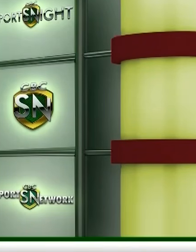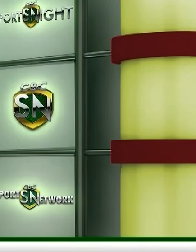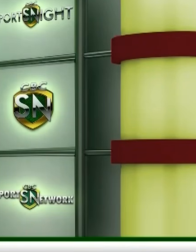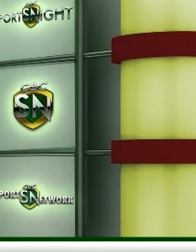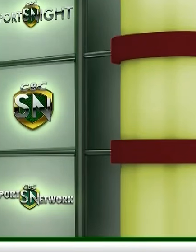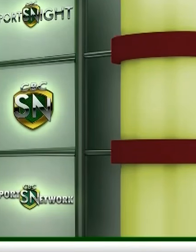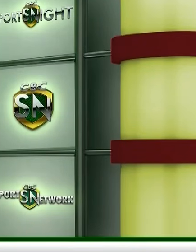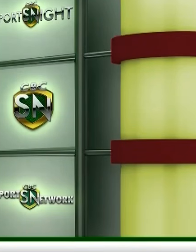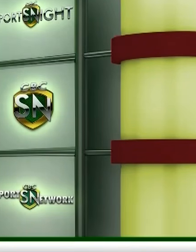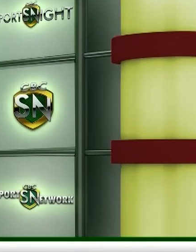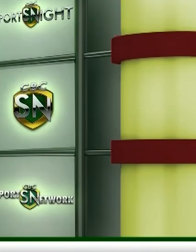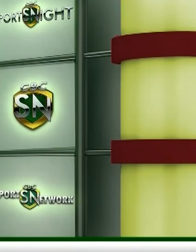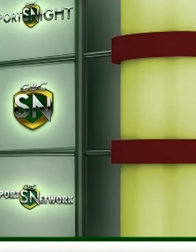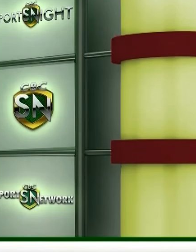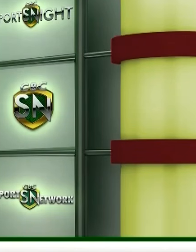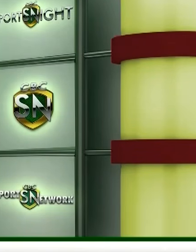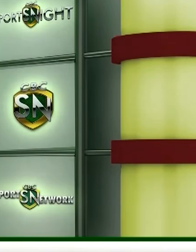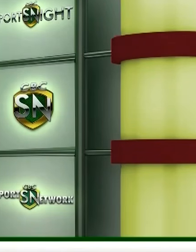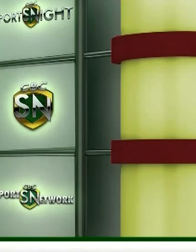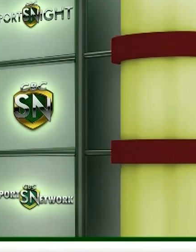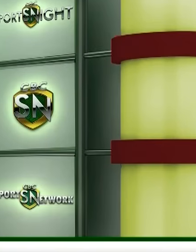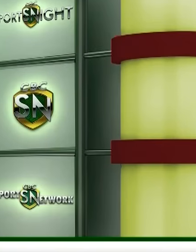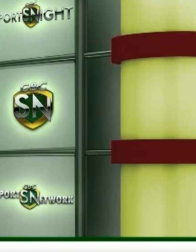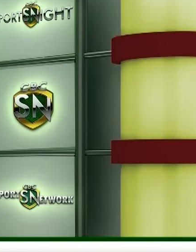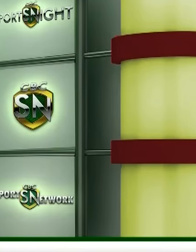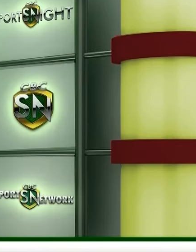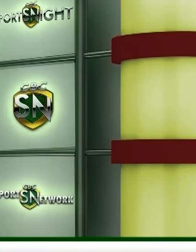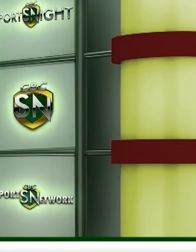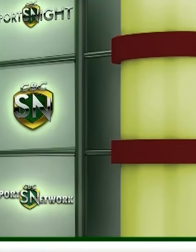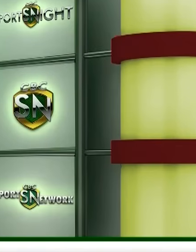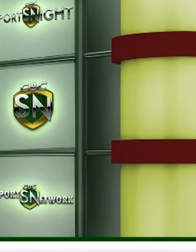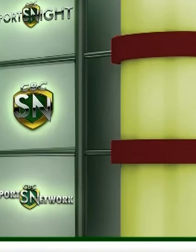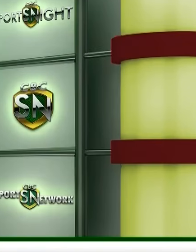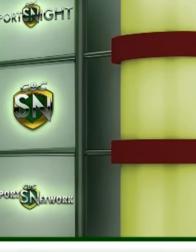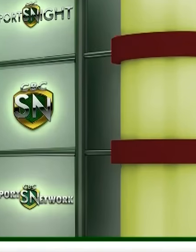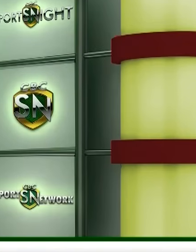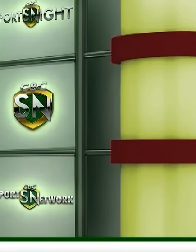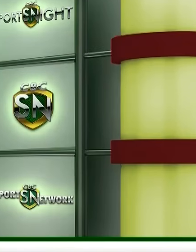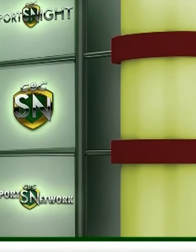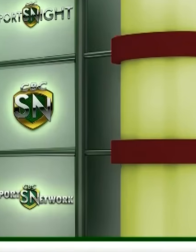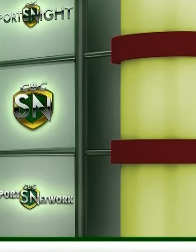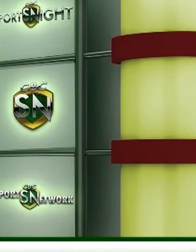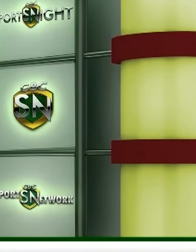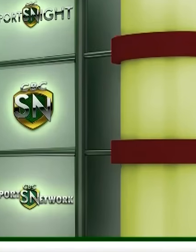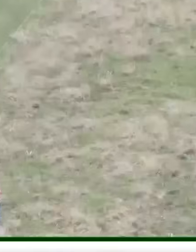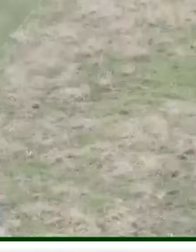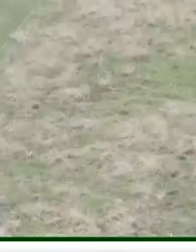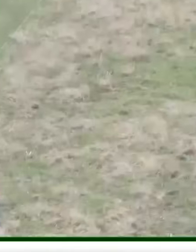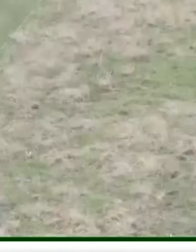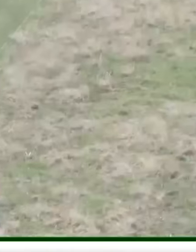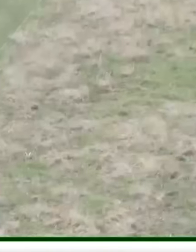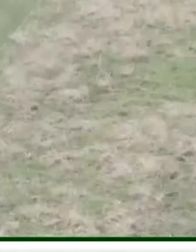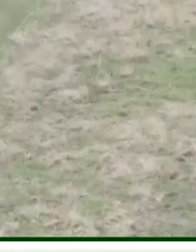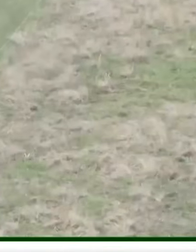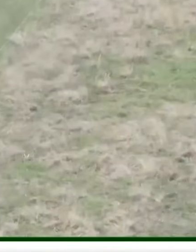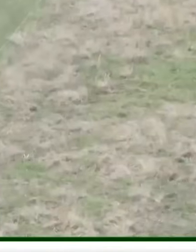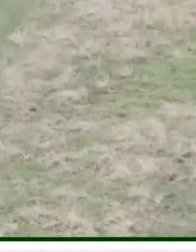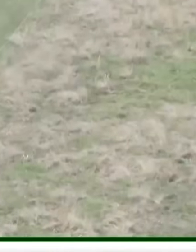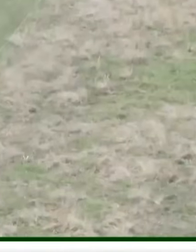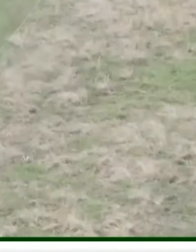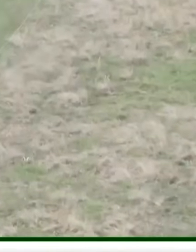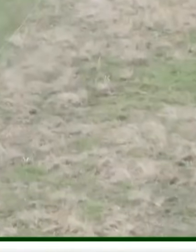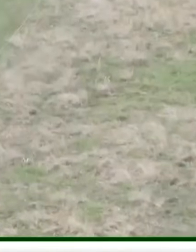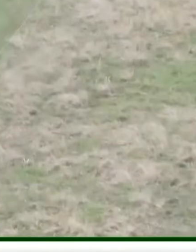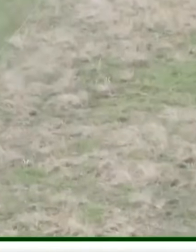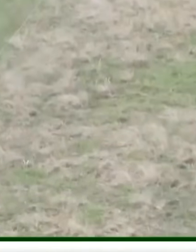Powerade North Zone cross-country event yesterday at Peg Farm. 10 schools took part in the competition, with Alexandra